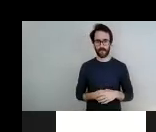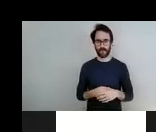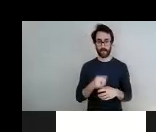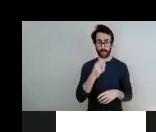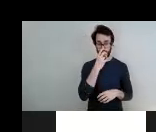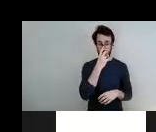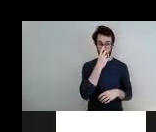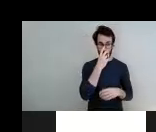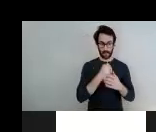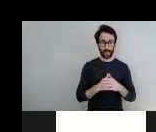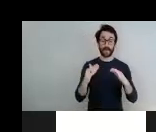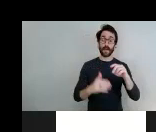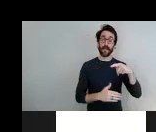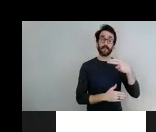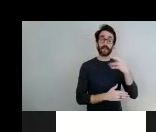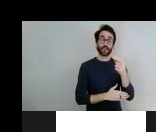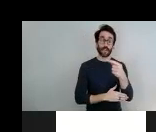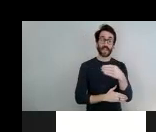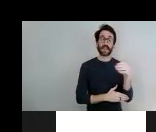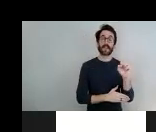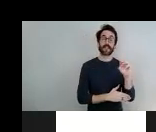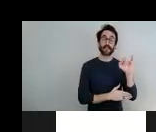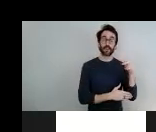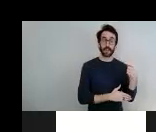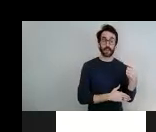Okay, so on to phishing and smishing.